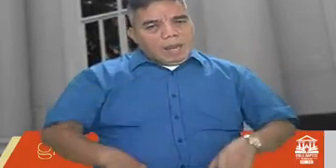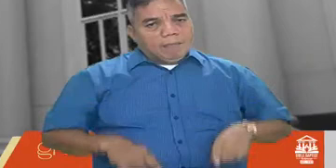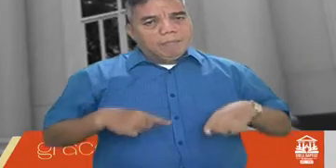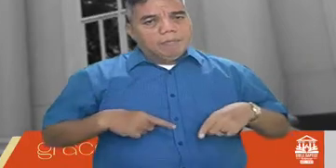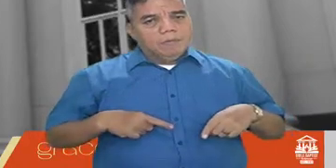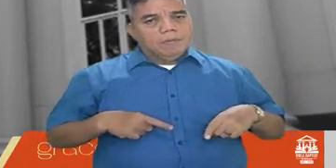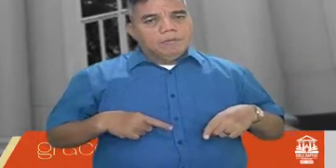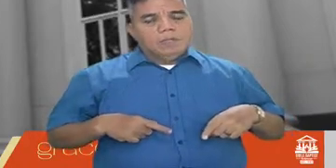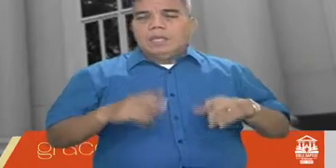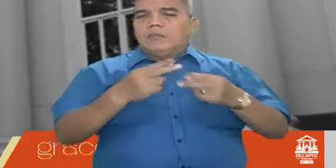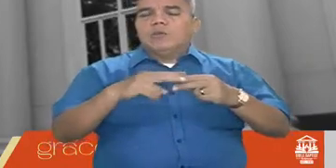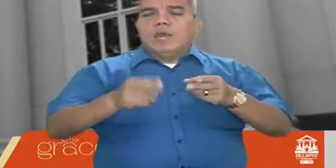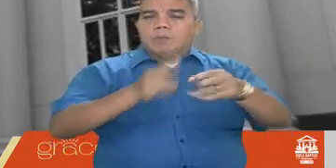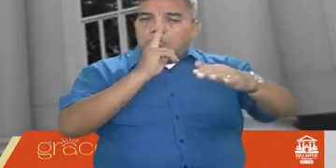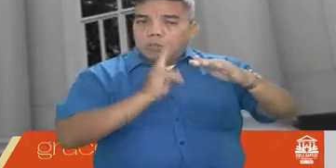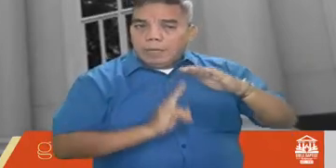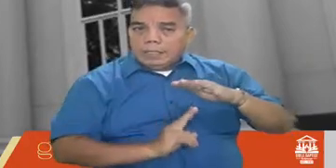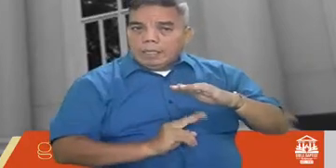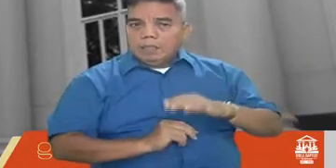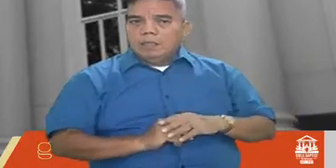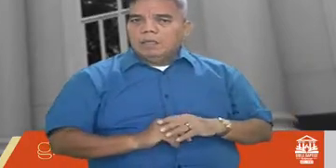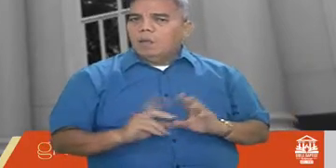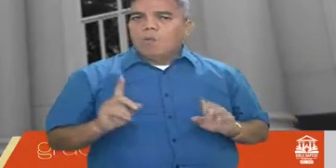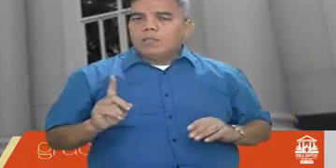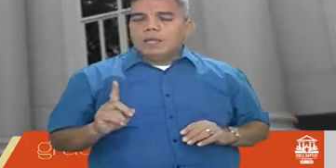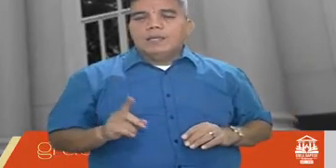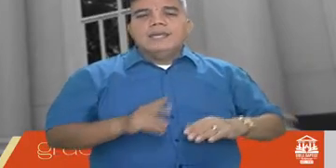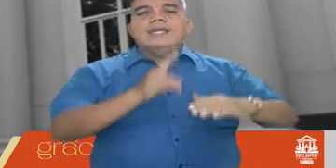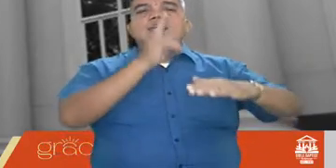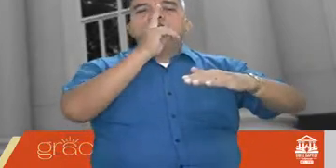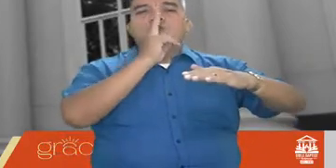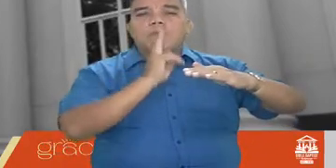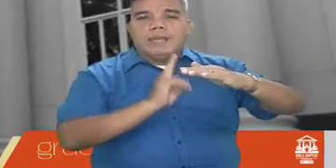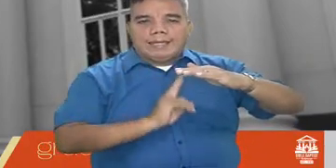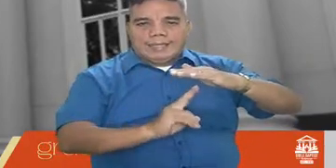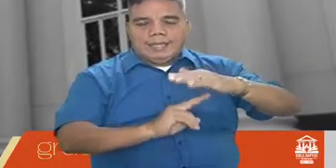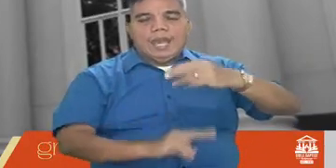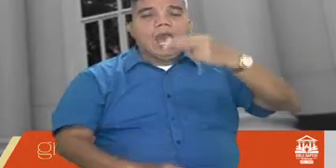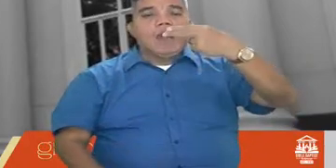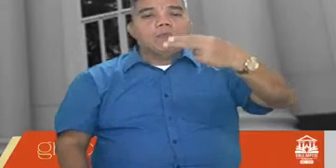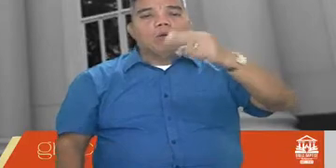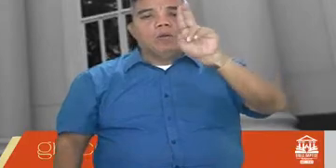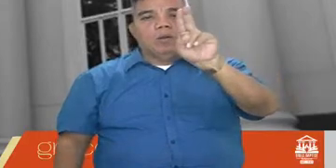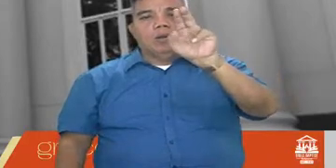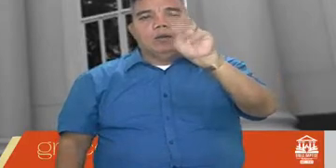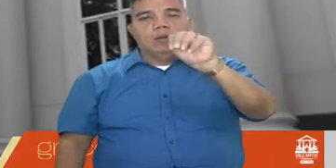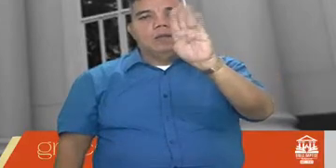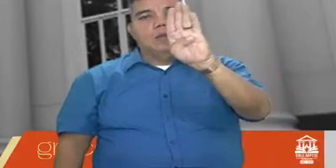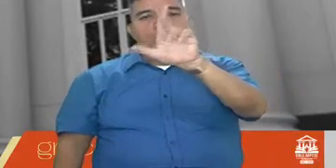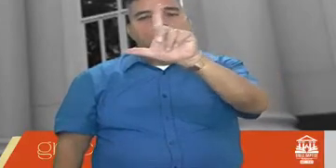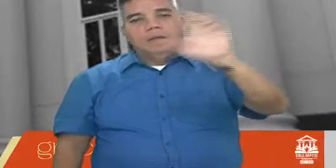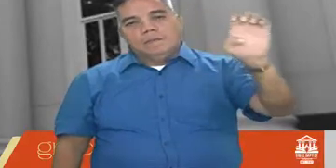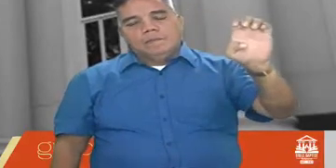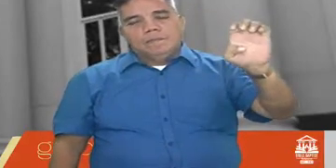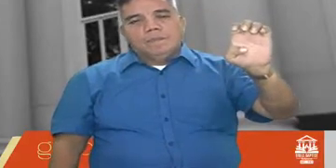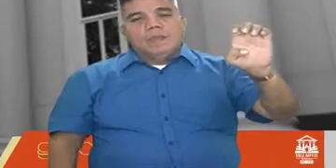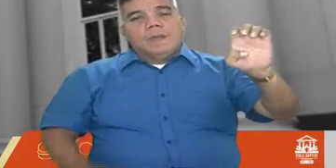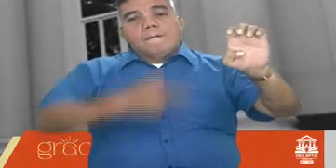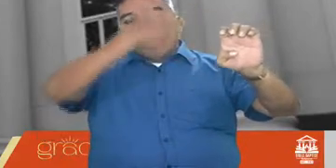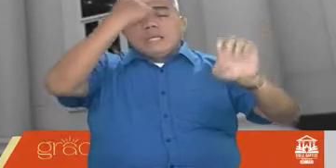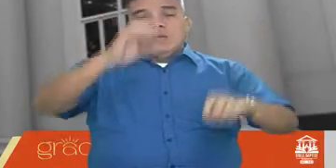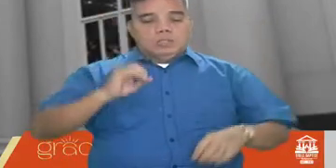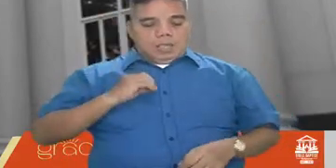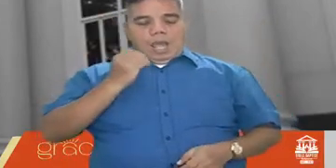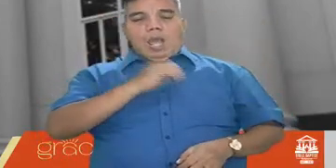peace. Humility ang number one. Humility. Kay kita, ang atong